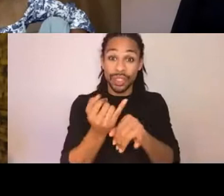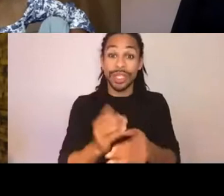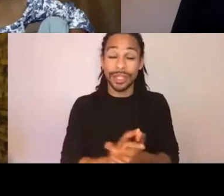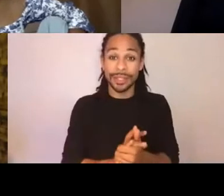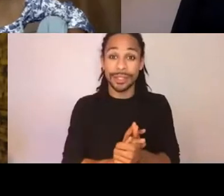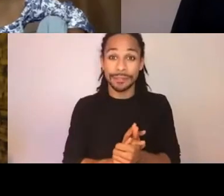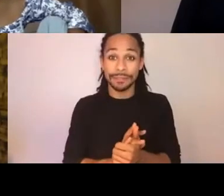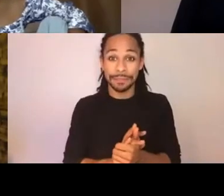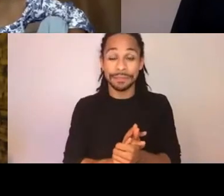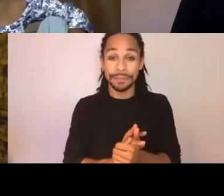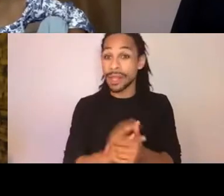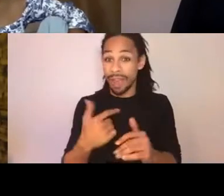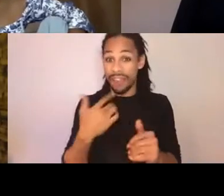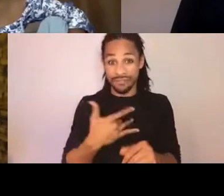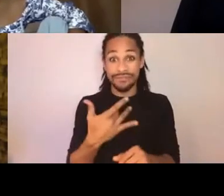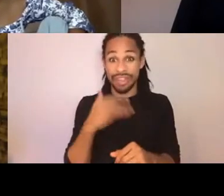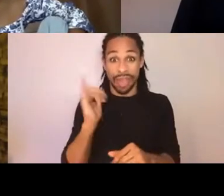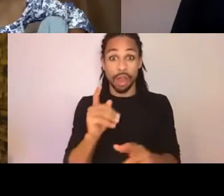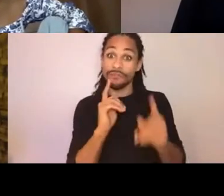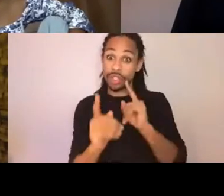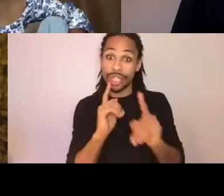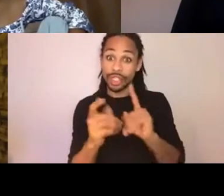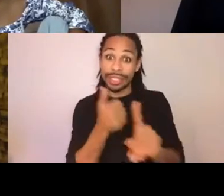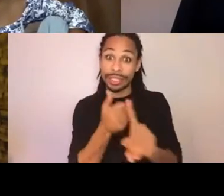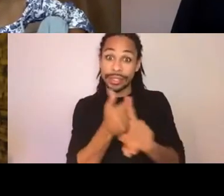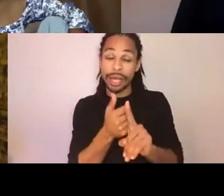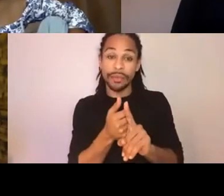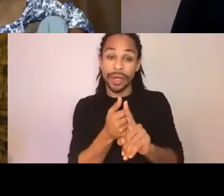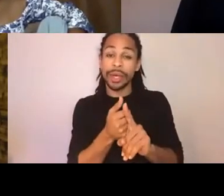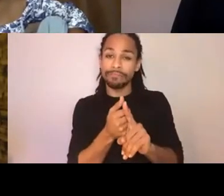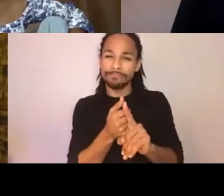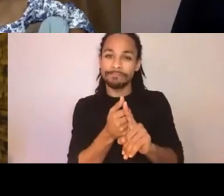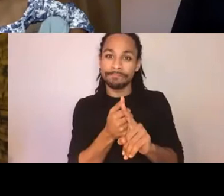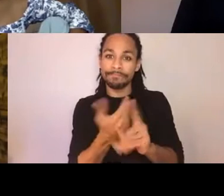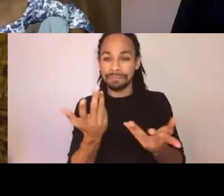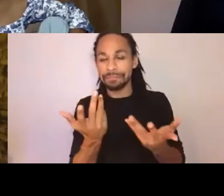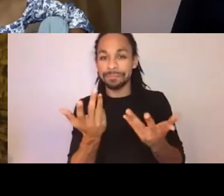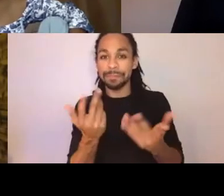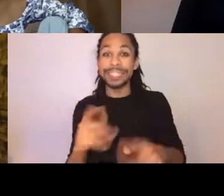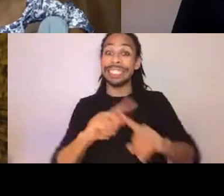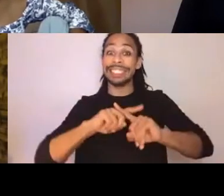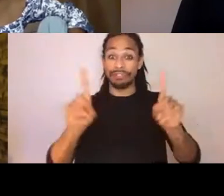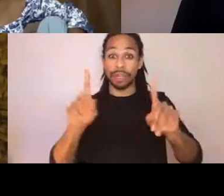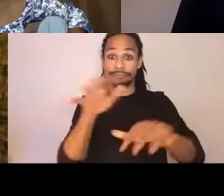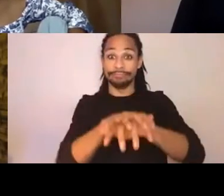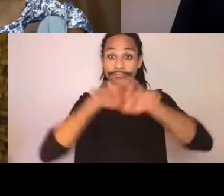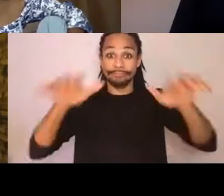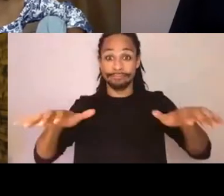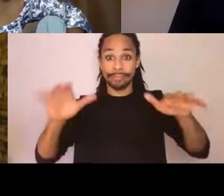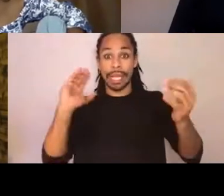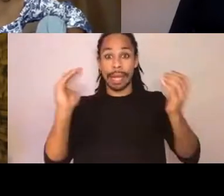I feel that the conversation was like different here and there. So